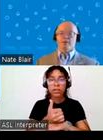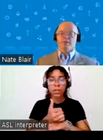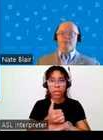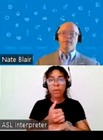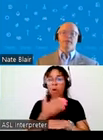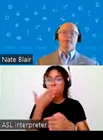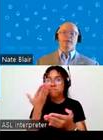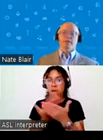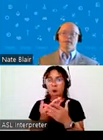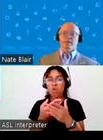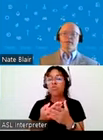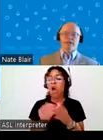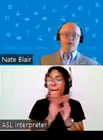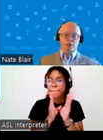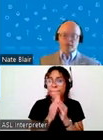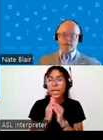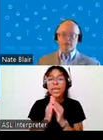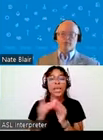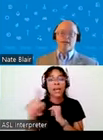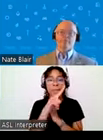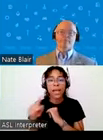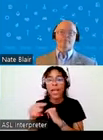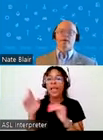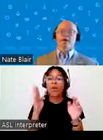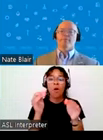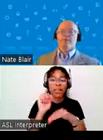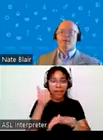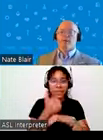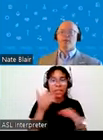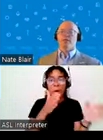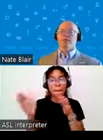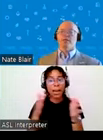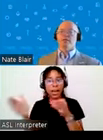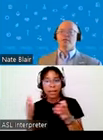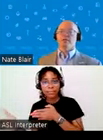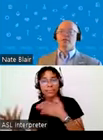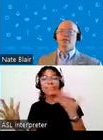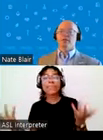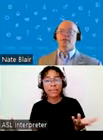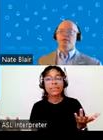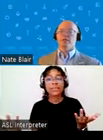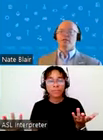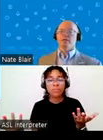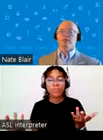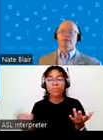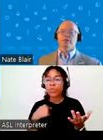with people putting together the land use plan on the right. And we continue to